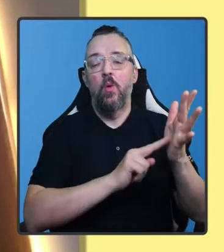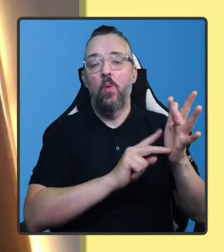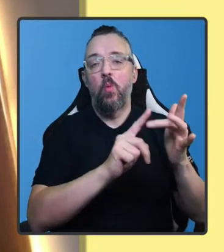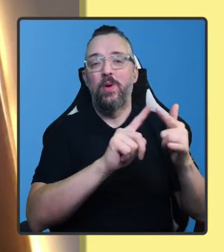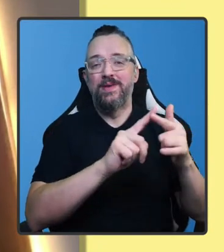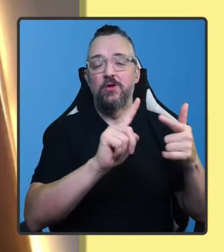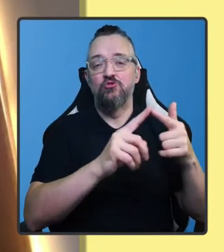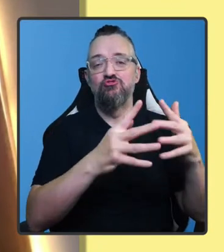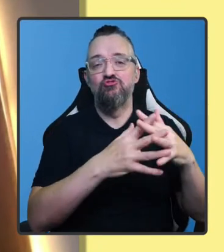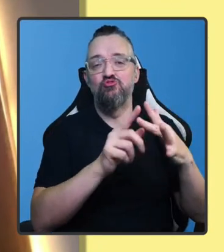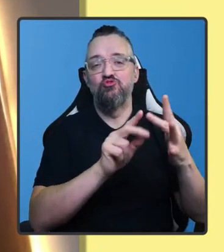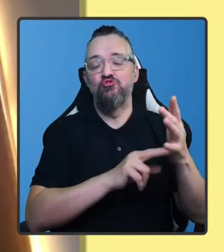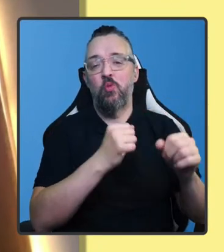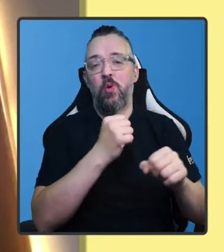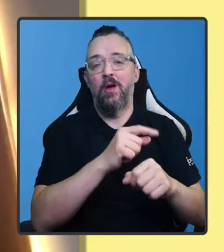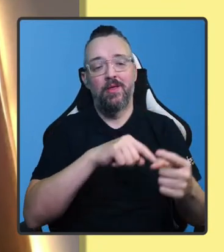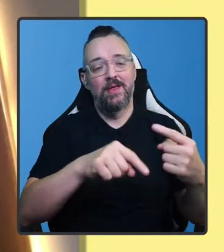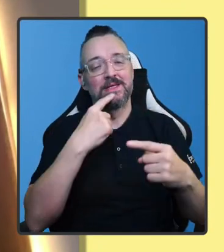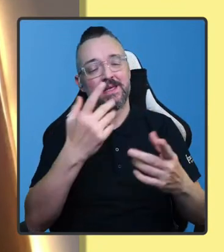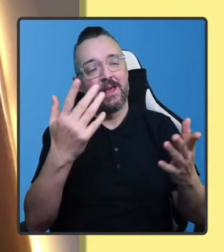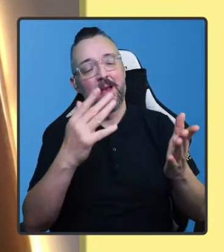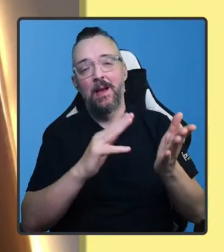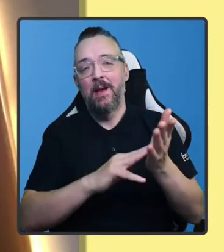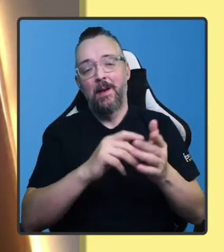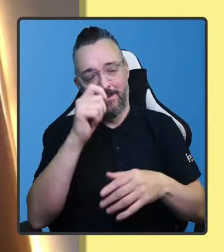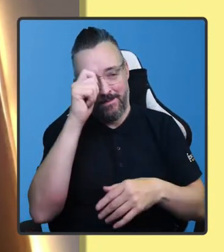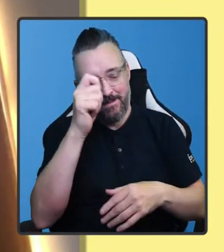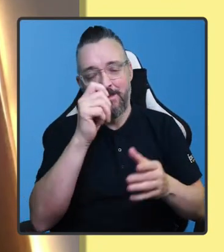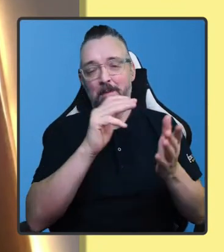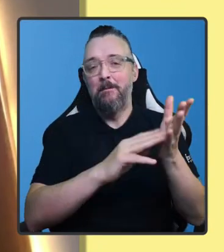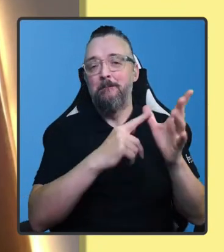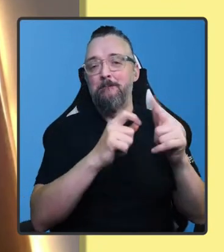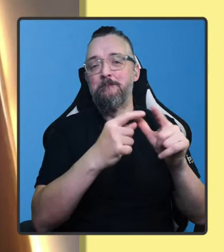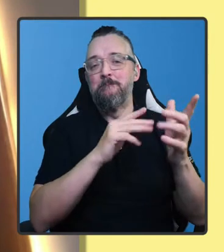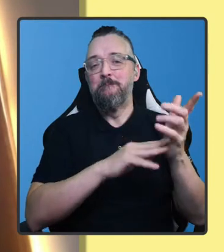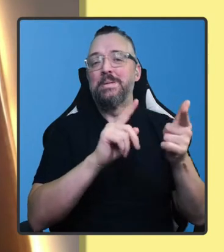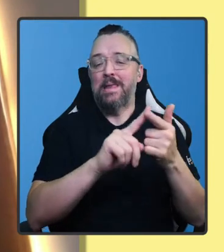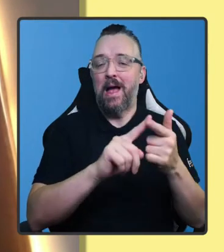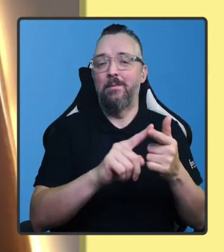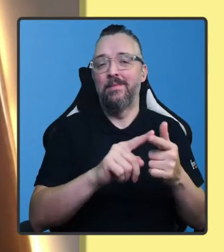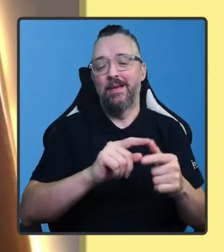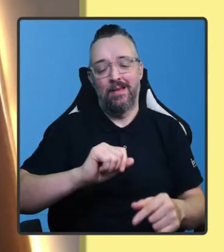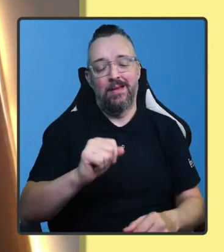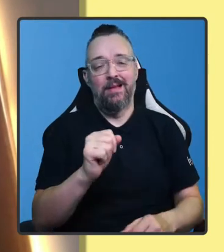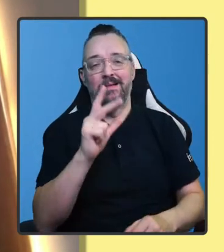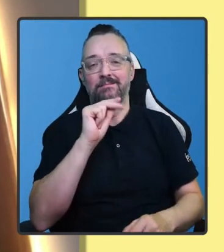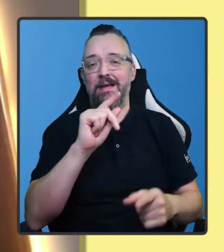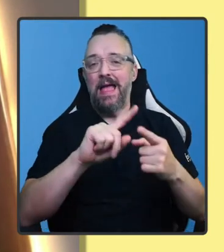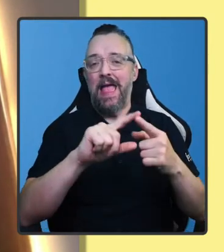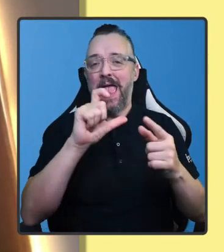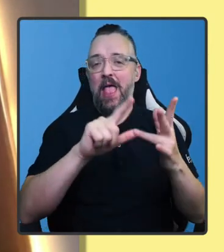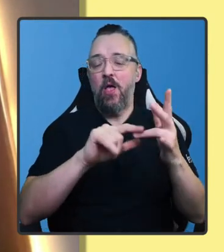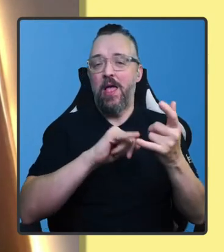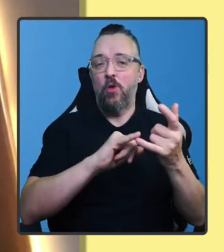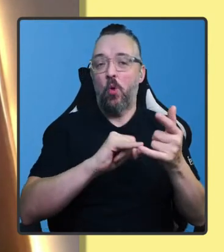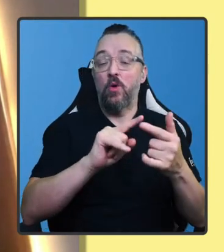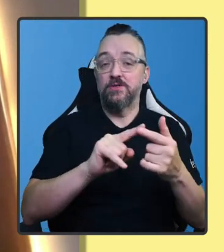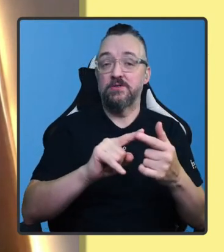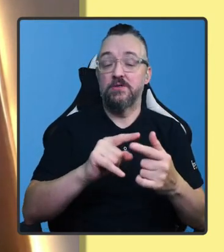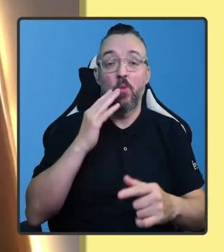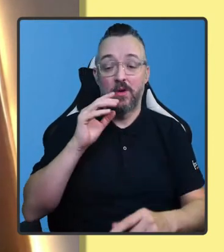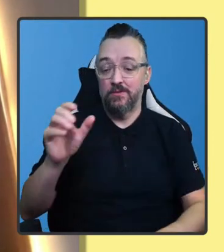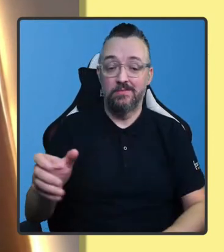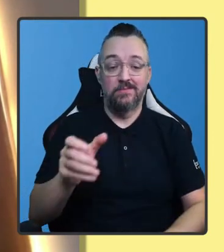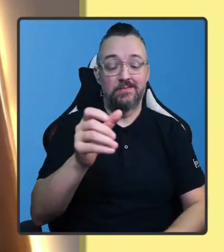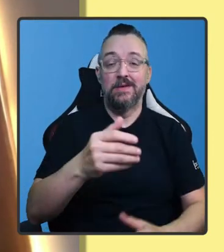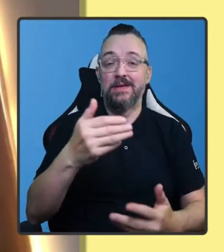fondly referred to as Madame Écosse. Winnie was first elected to the European Parliament in 1975 and served